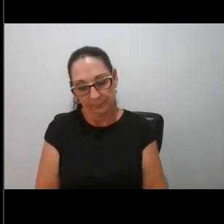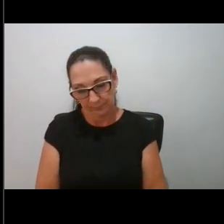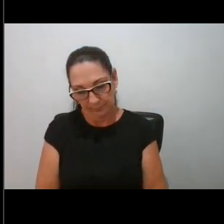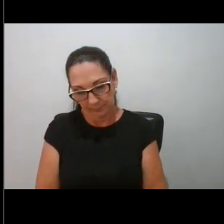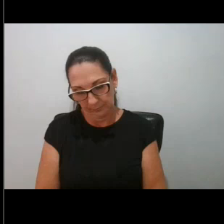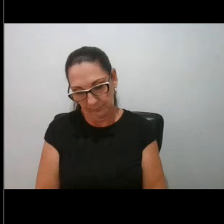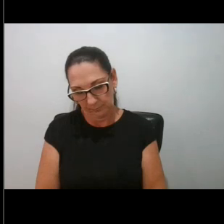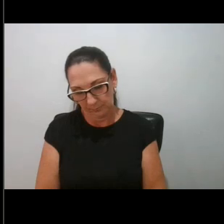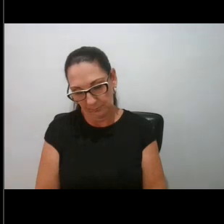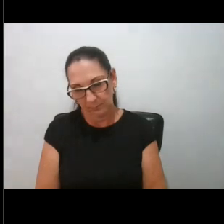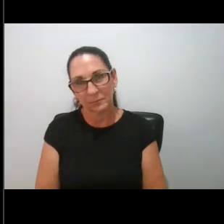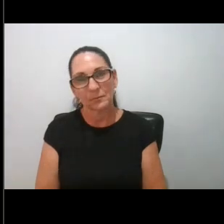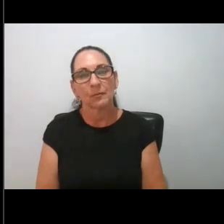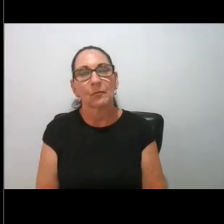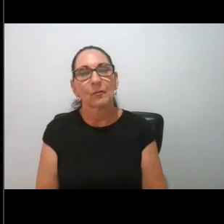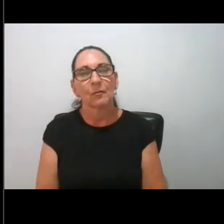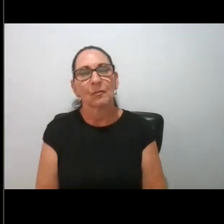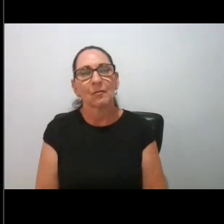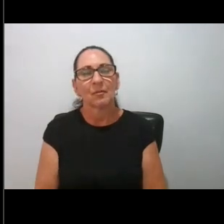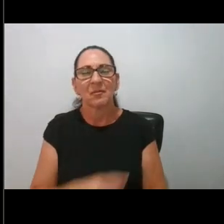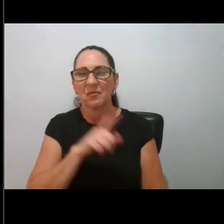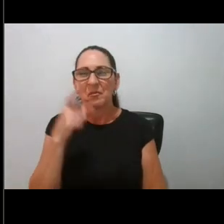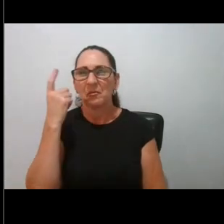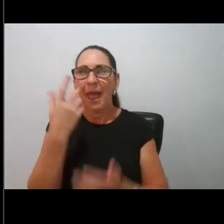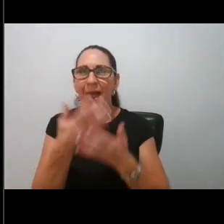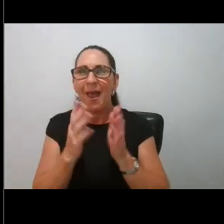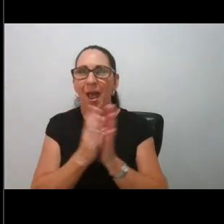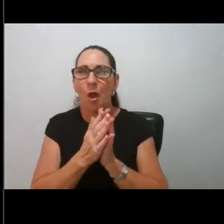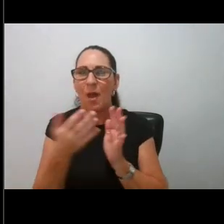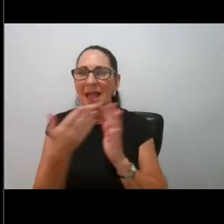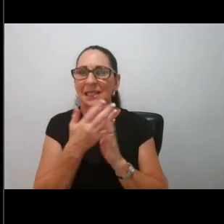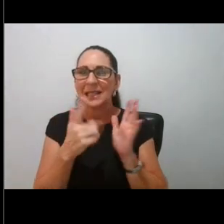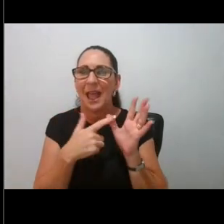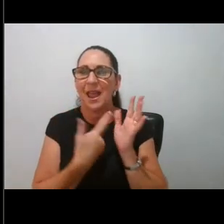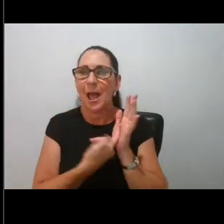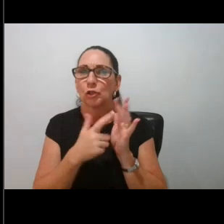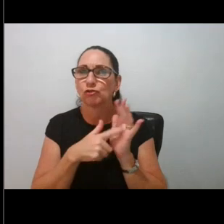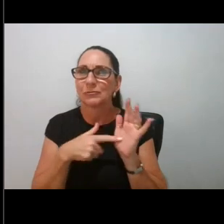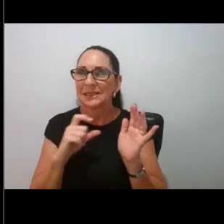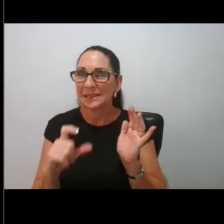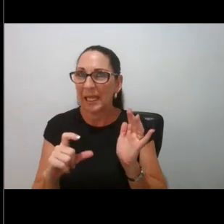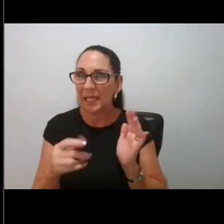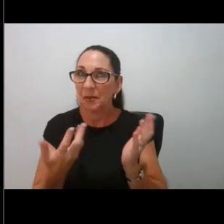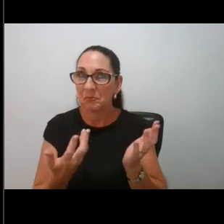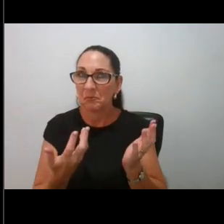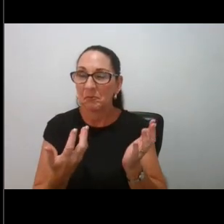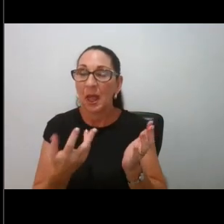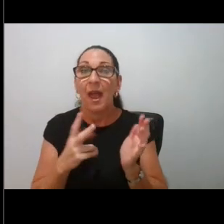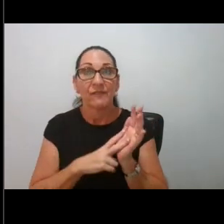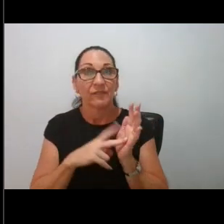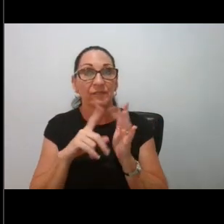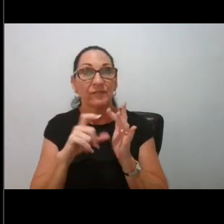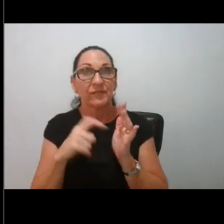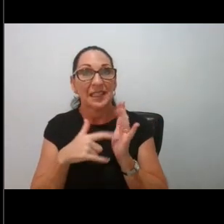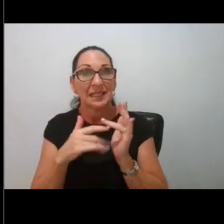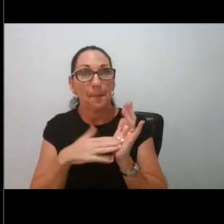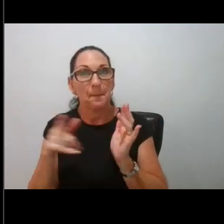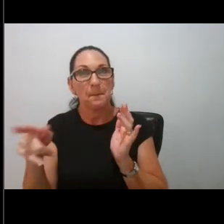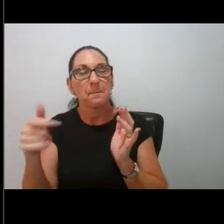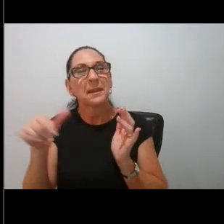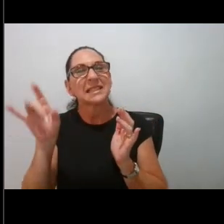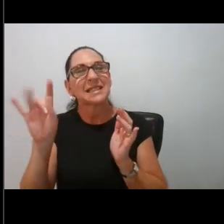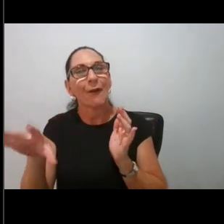So how can people access ARJC? So for a victim, they can self-refer, and the way they do that